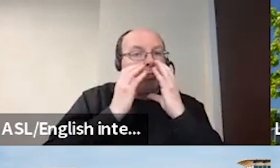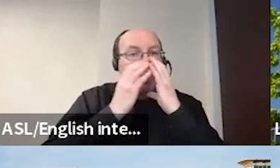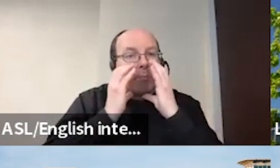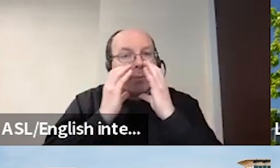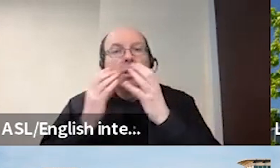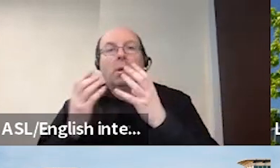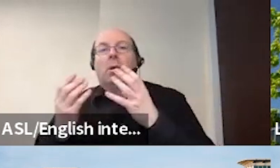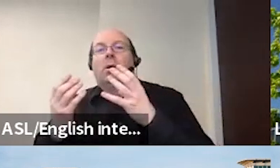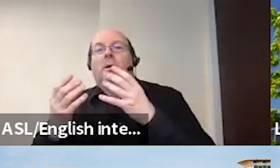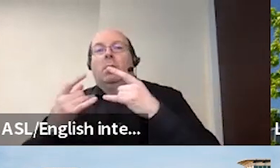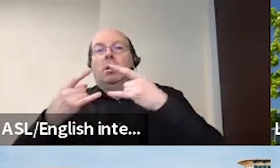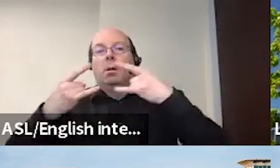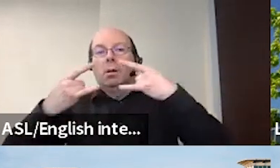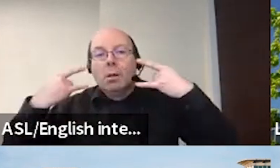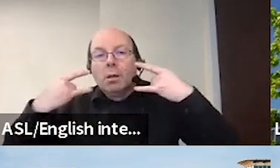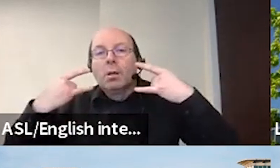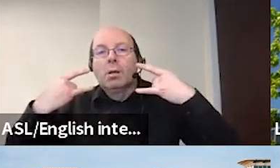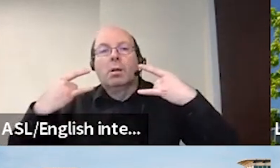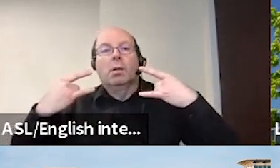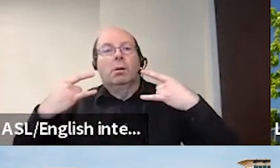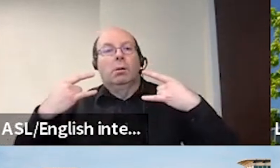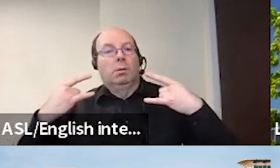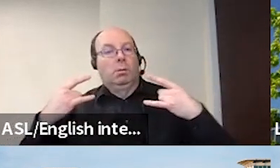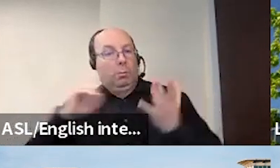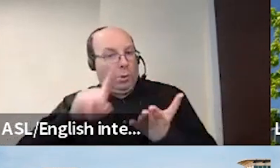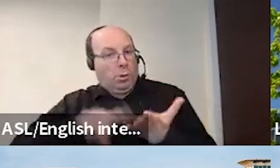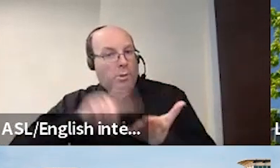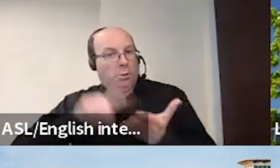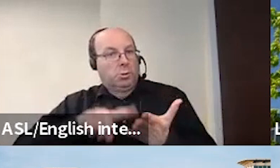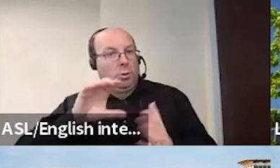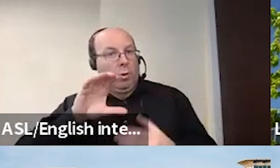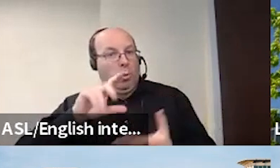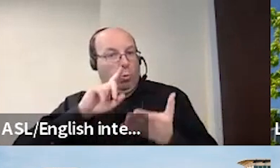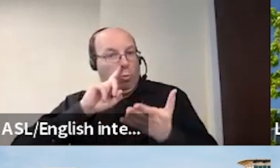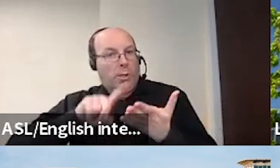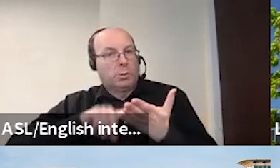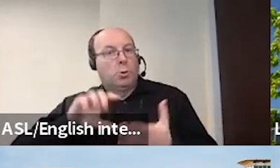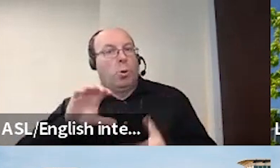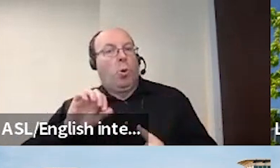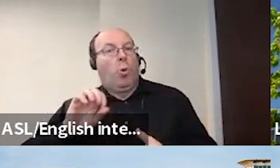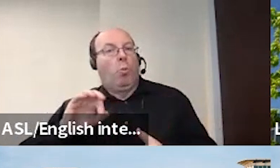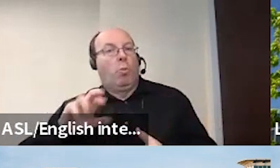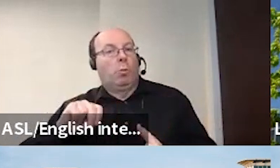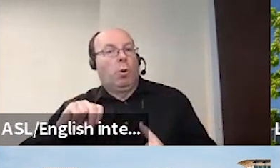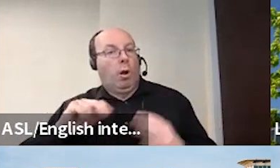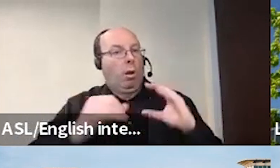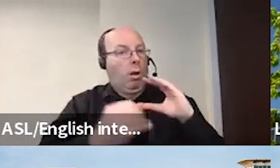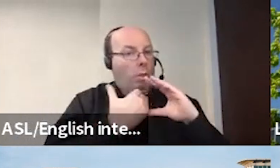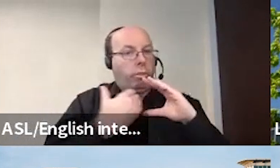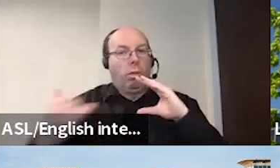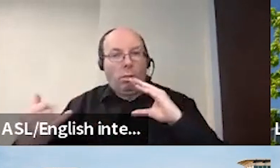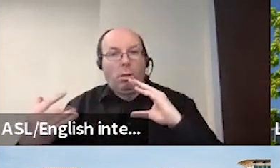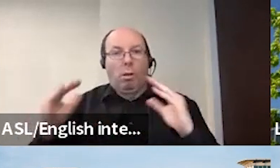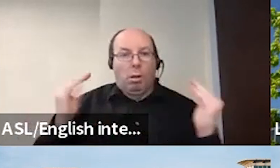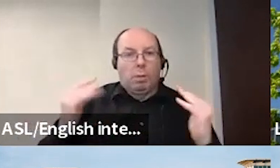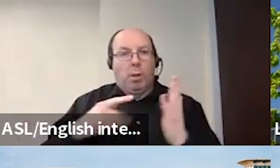are clearly better than others, and I'm sure many of you have seen the really good ones that some people wear that really fit